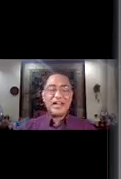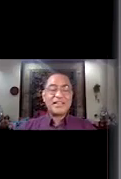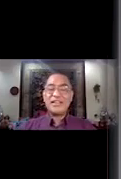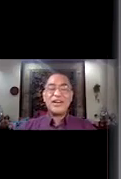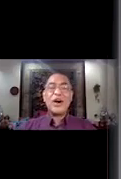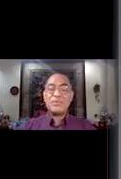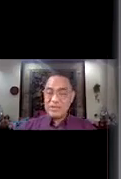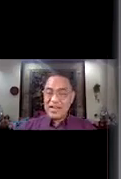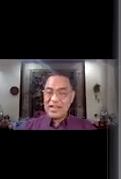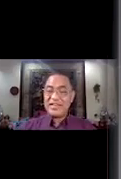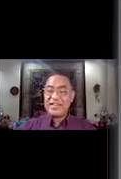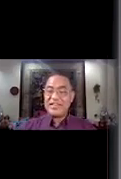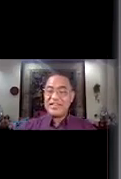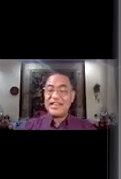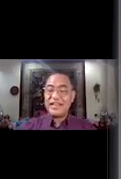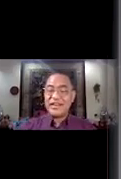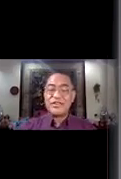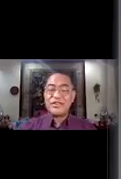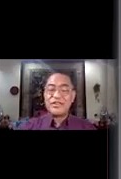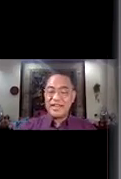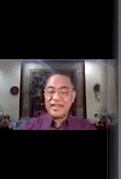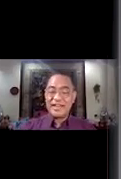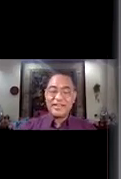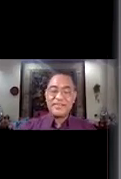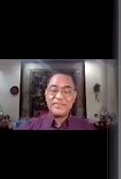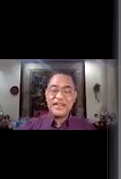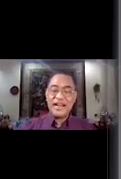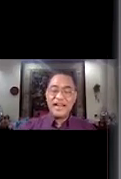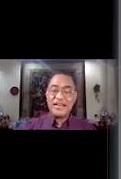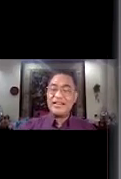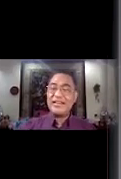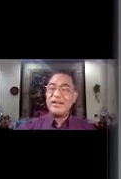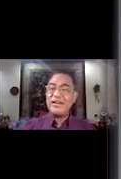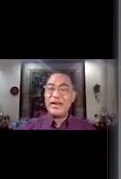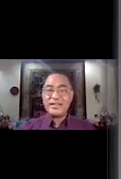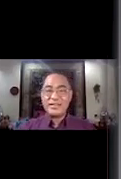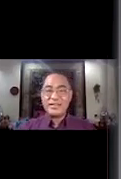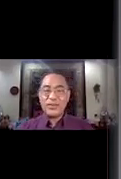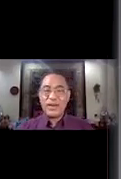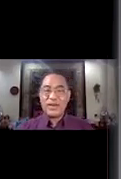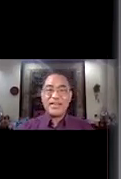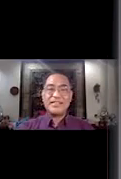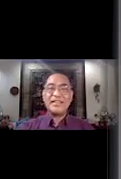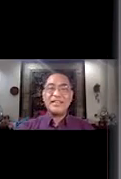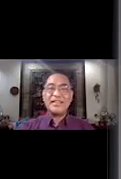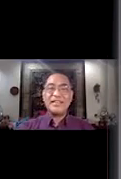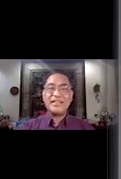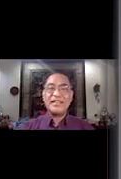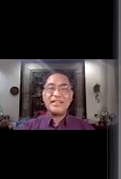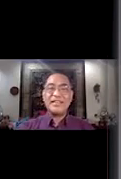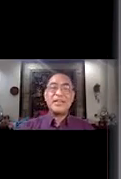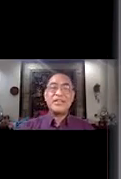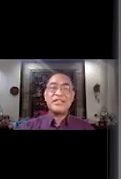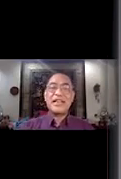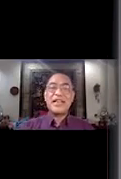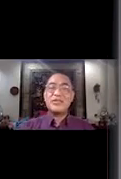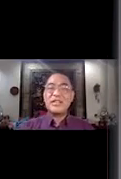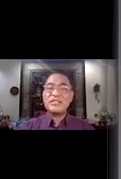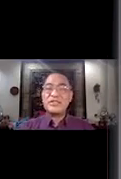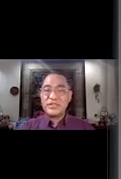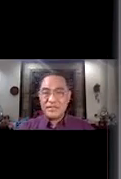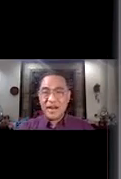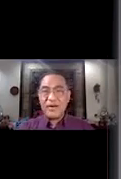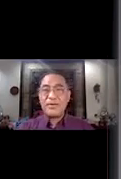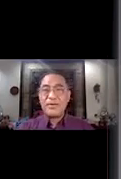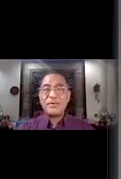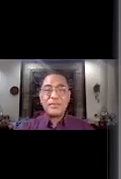not optional, it is here to stay. And in a way, it's also a blessing, okay? because it allows us to